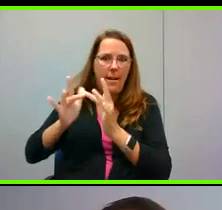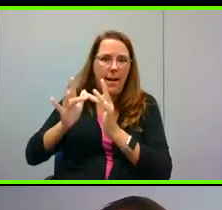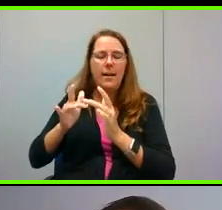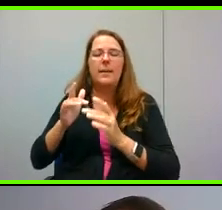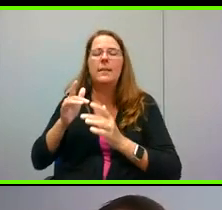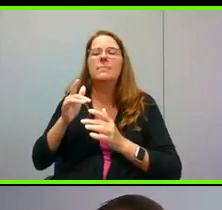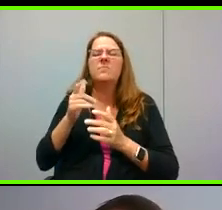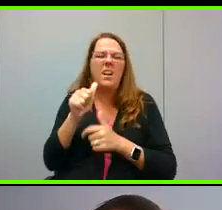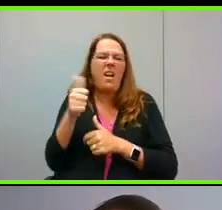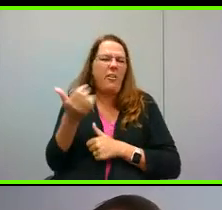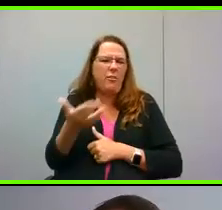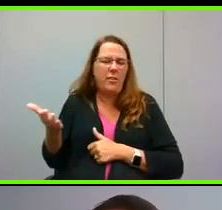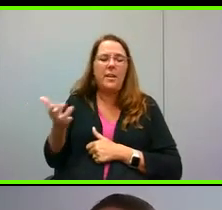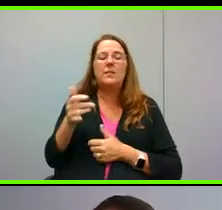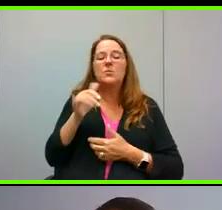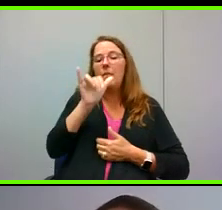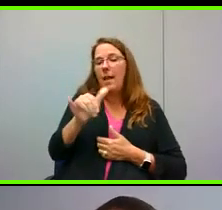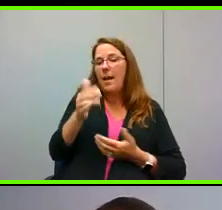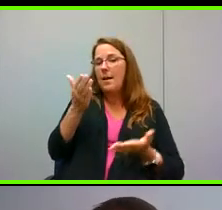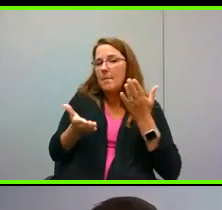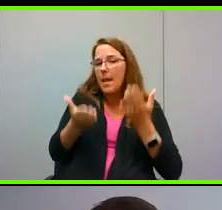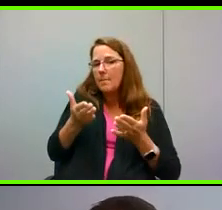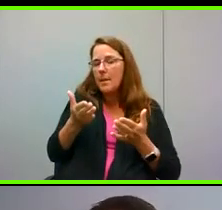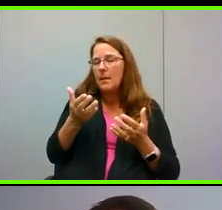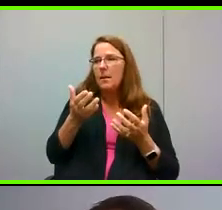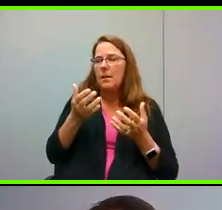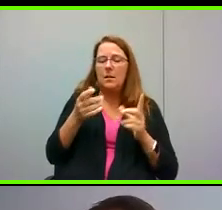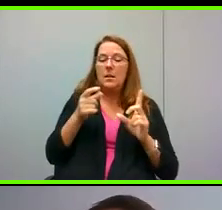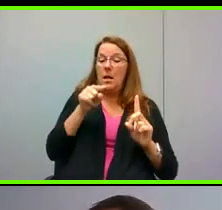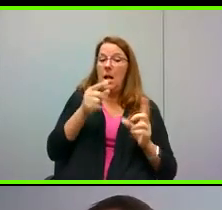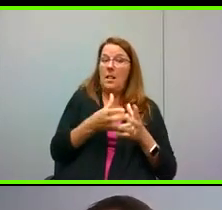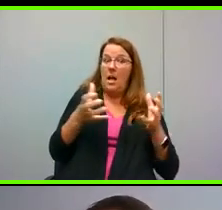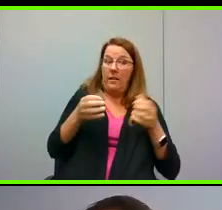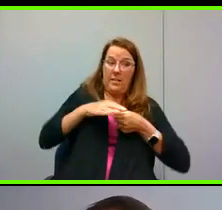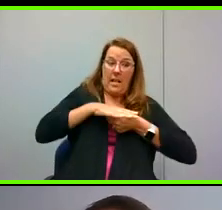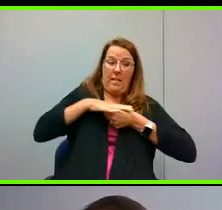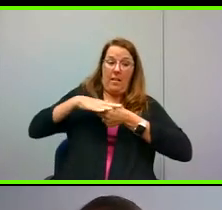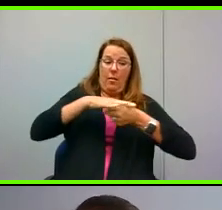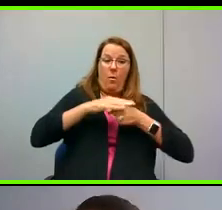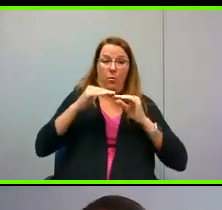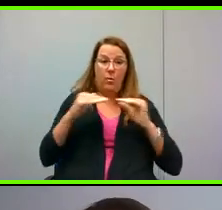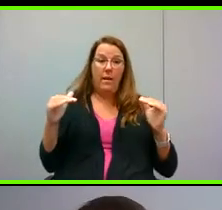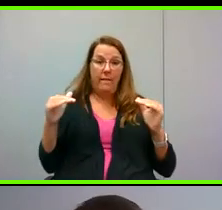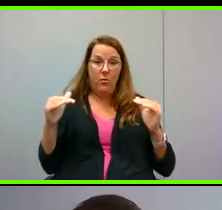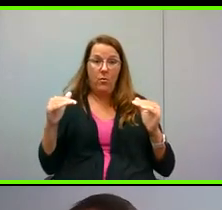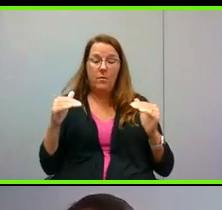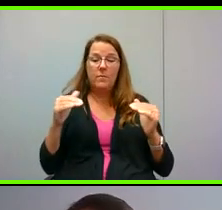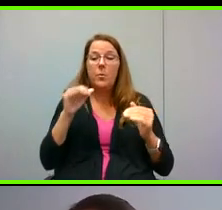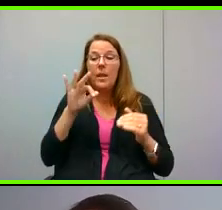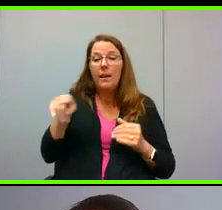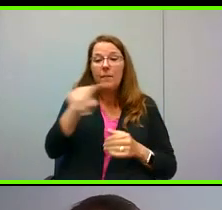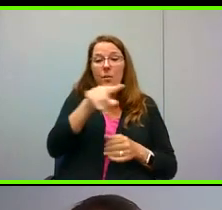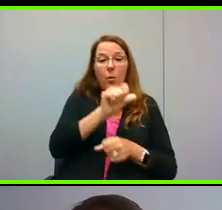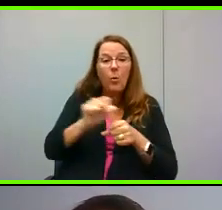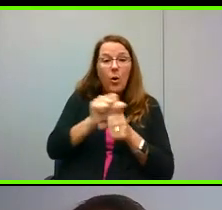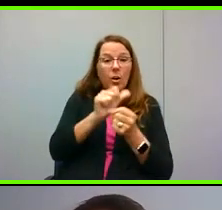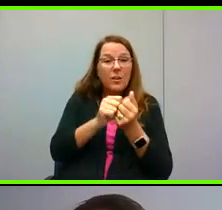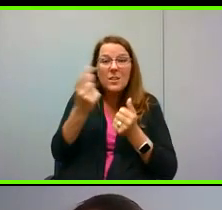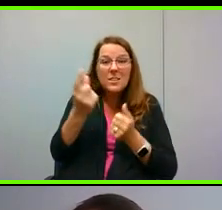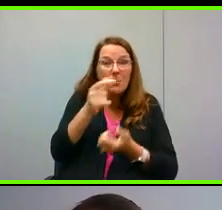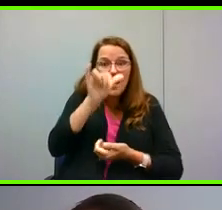So that might be a way, and a lot of this is happening at the local level. And so if you're working with somebody like that, it's really best